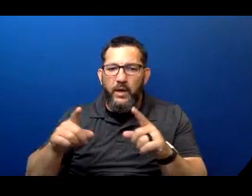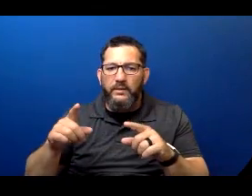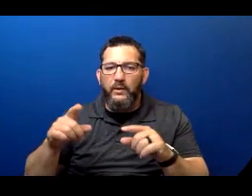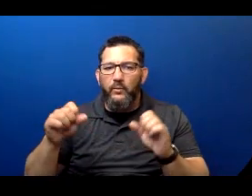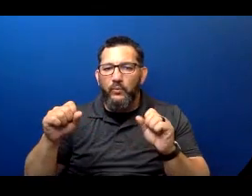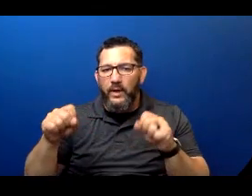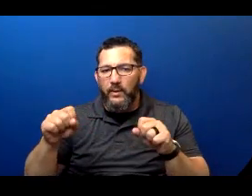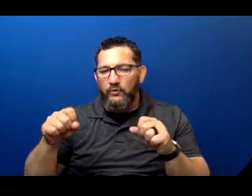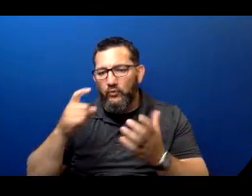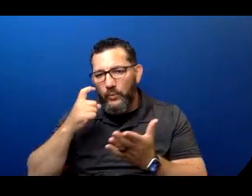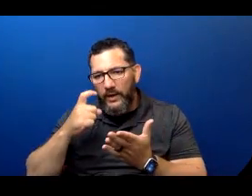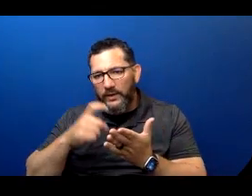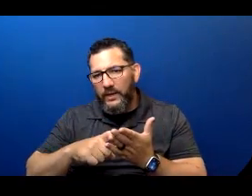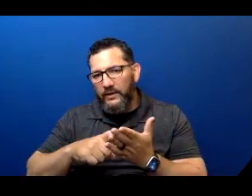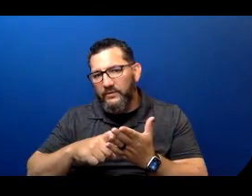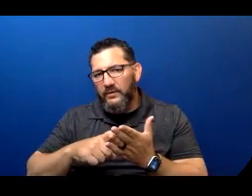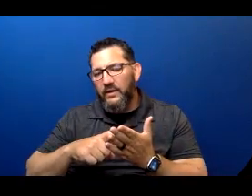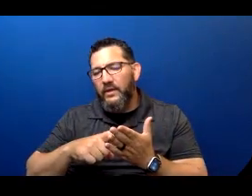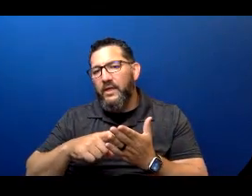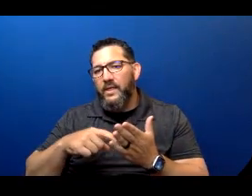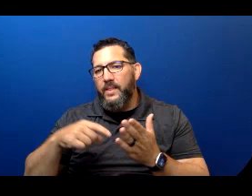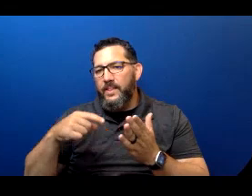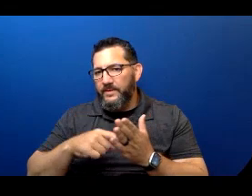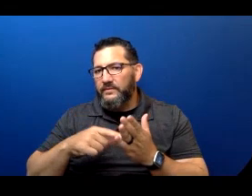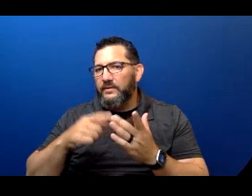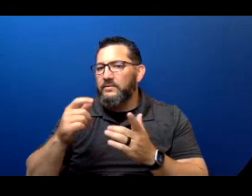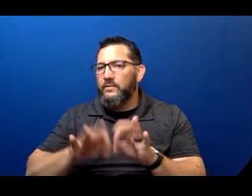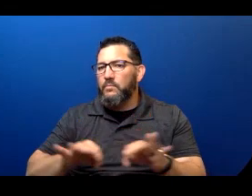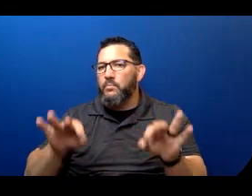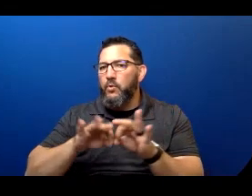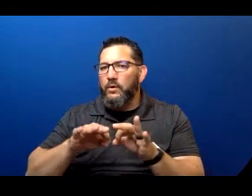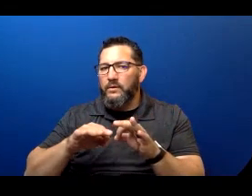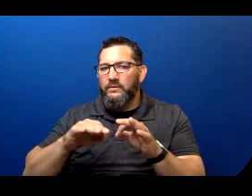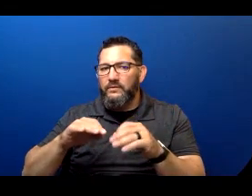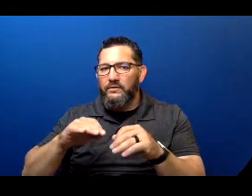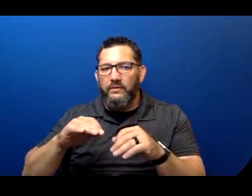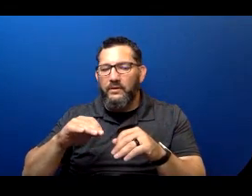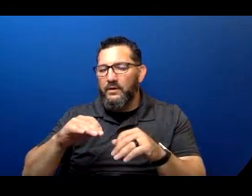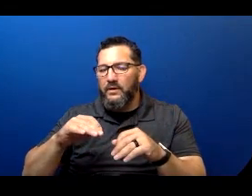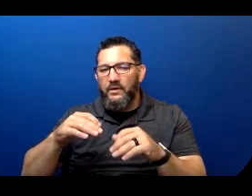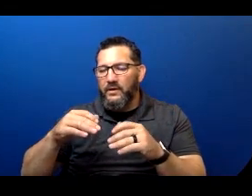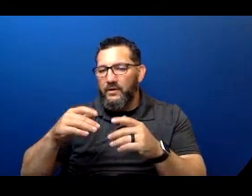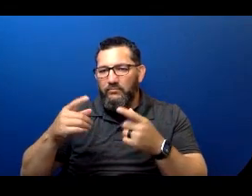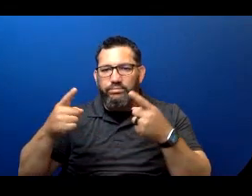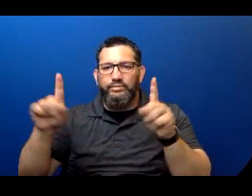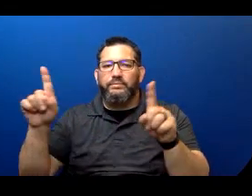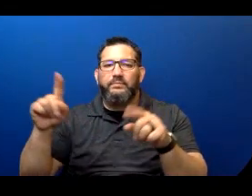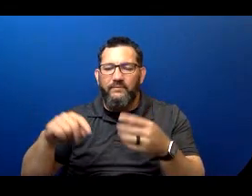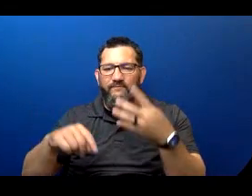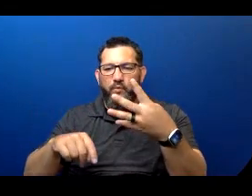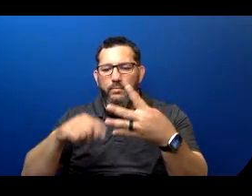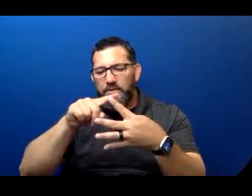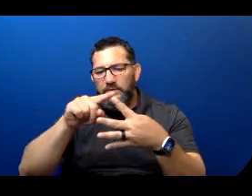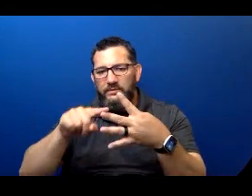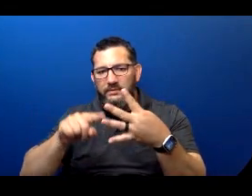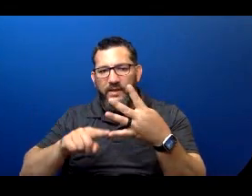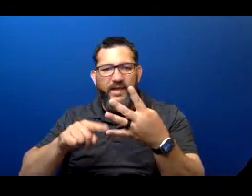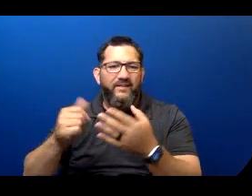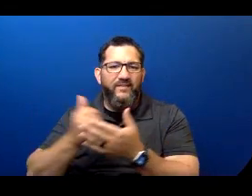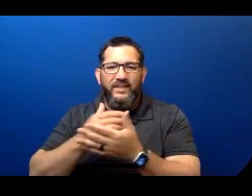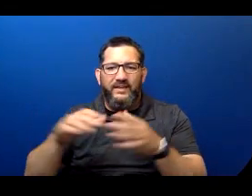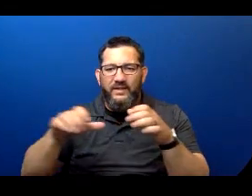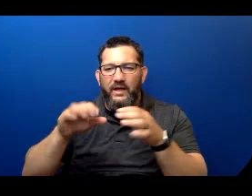are recognizing the passage of this milestone. Just those 4 bullets, all are being done with regard to our